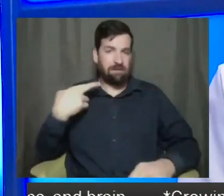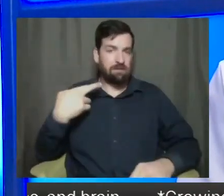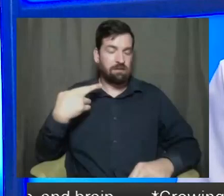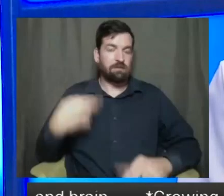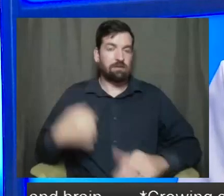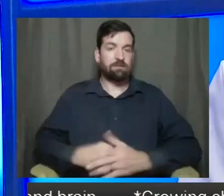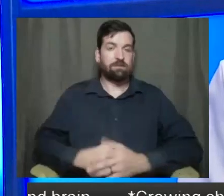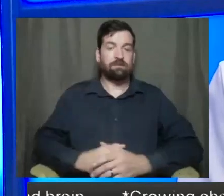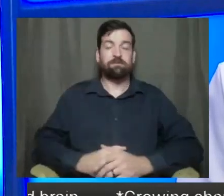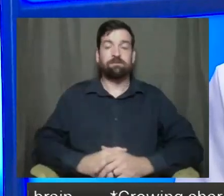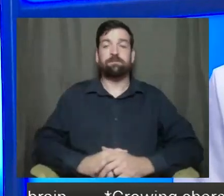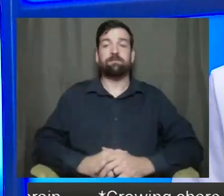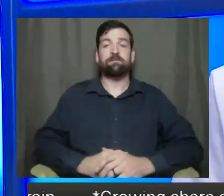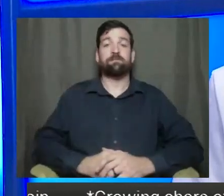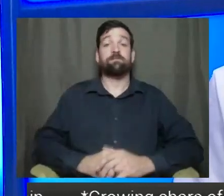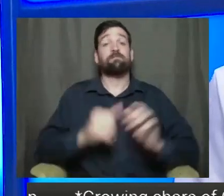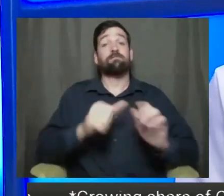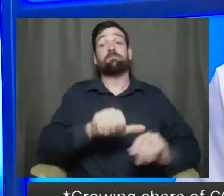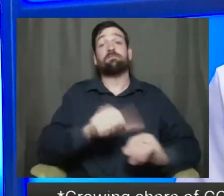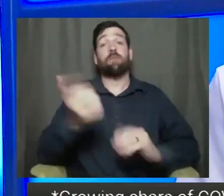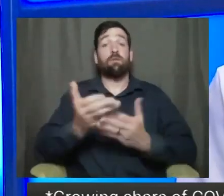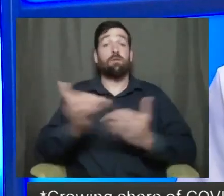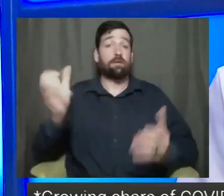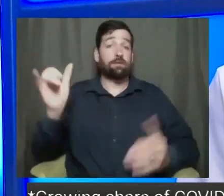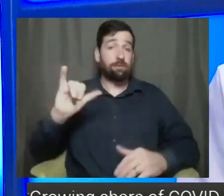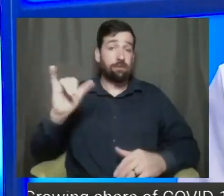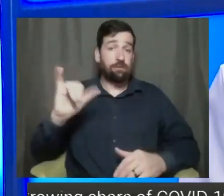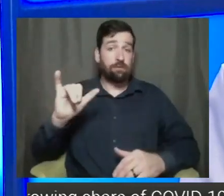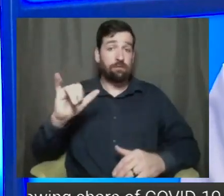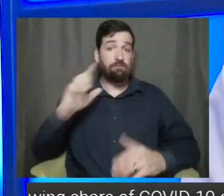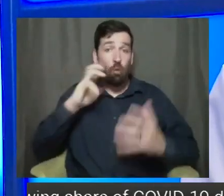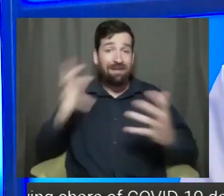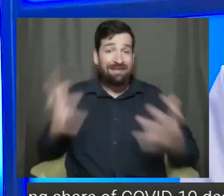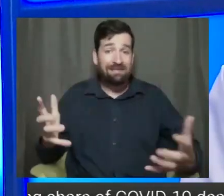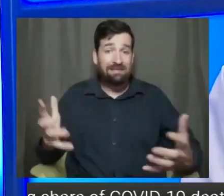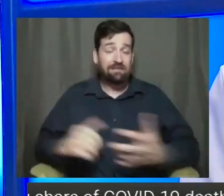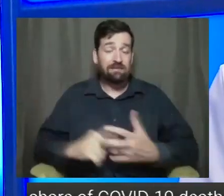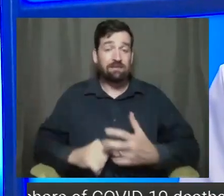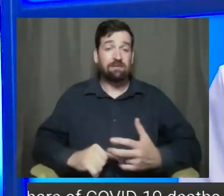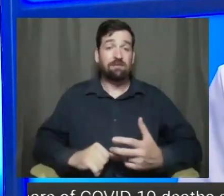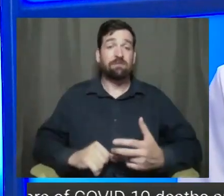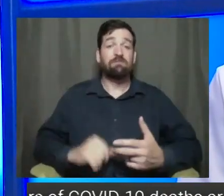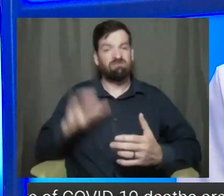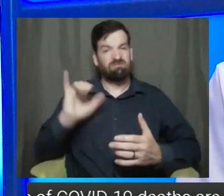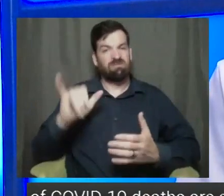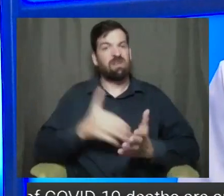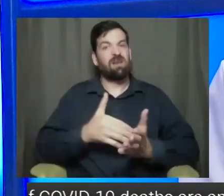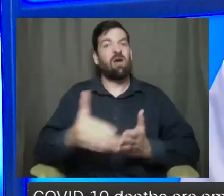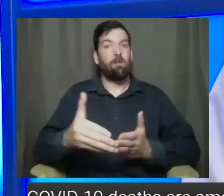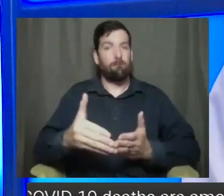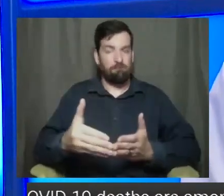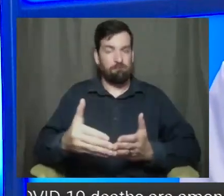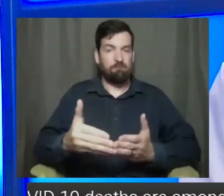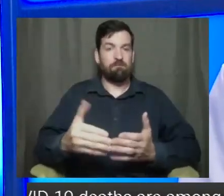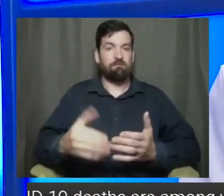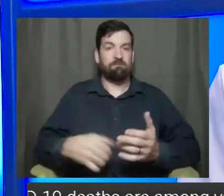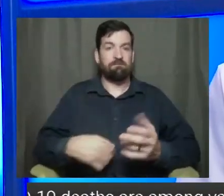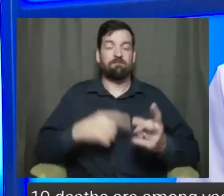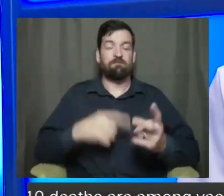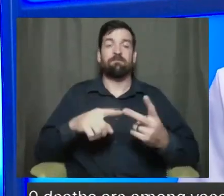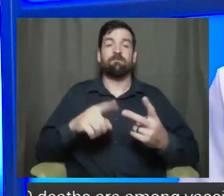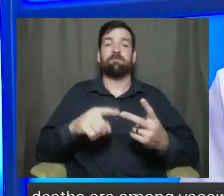symptom. Other things too, though, obesity is a common contributing factor, as well as